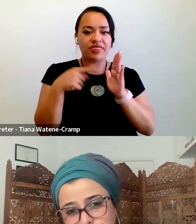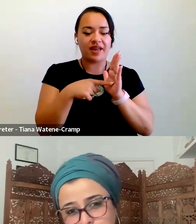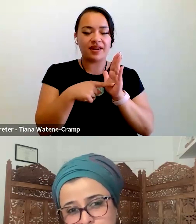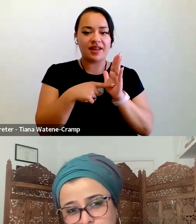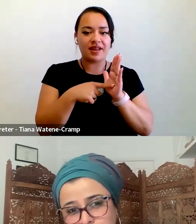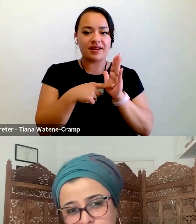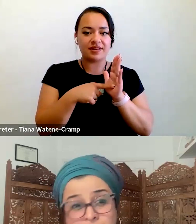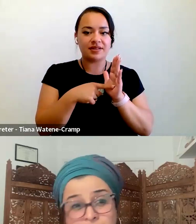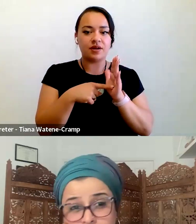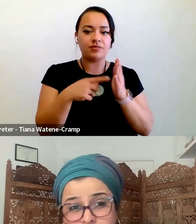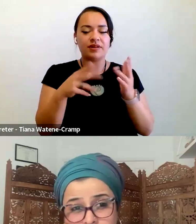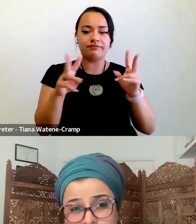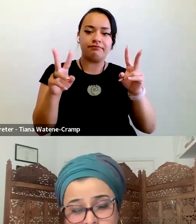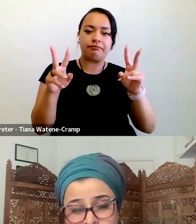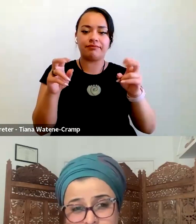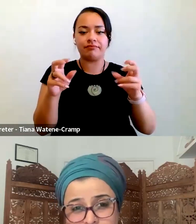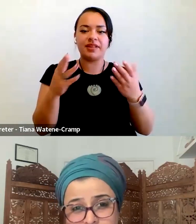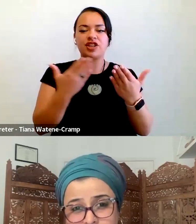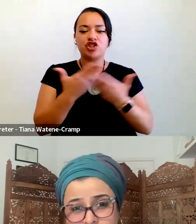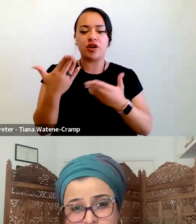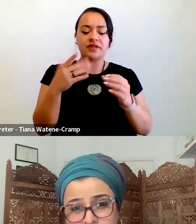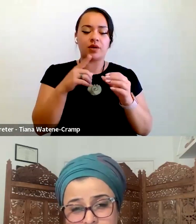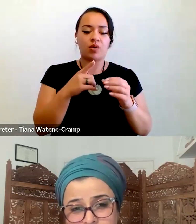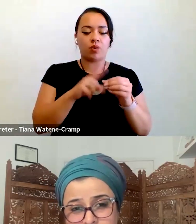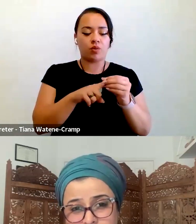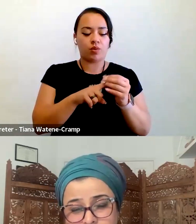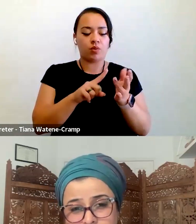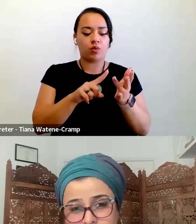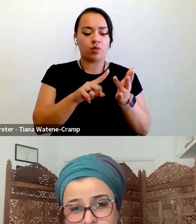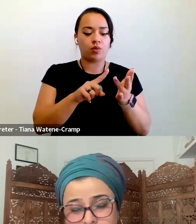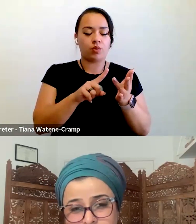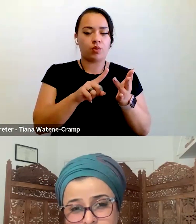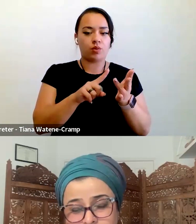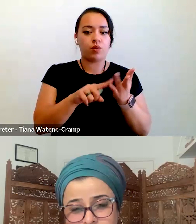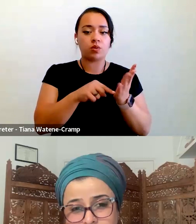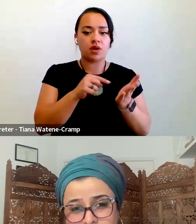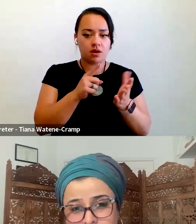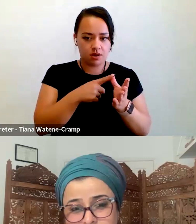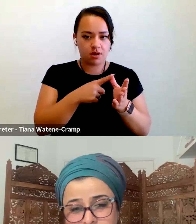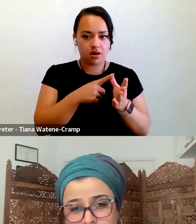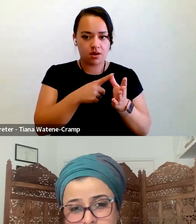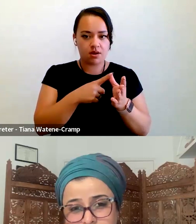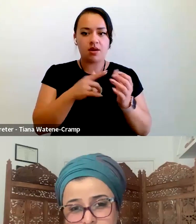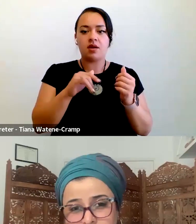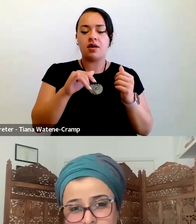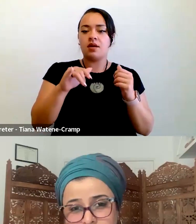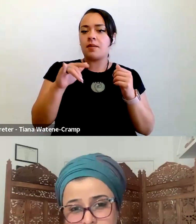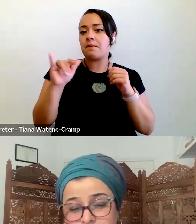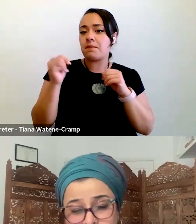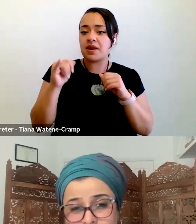when a new appointment is being made, you're looking at that intersection and going, okay, we need an accountant, but we also need a Torres Strait Islander